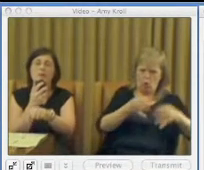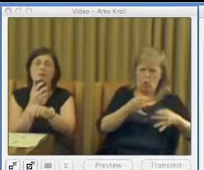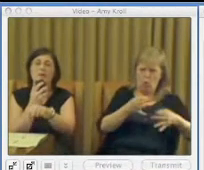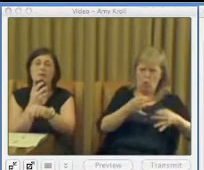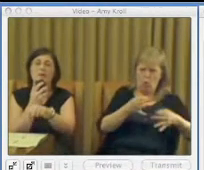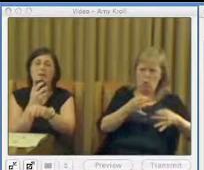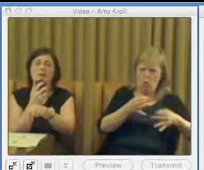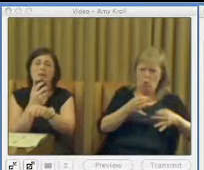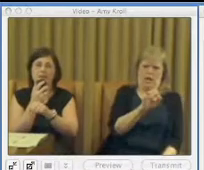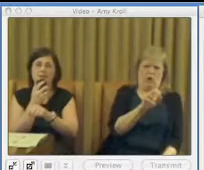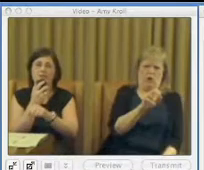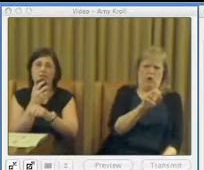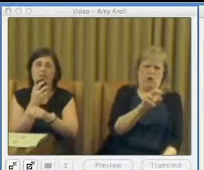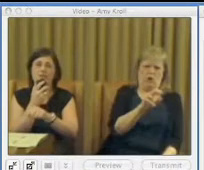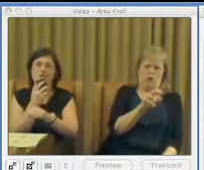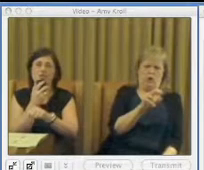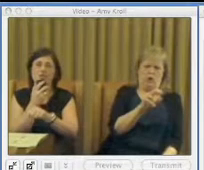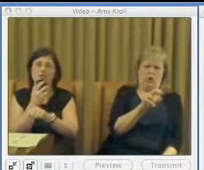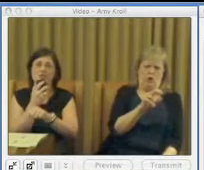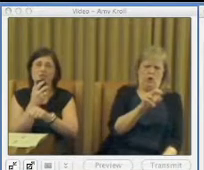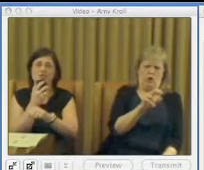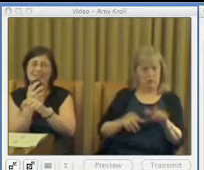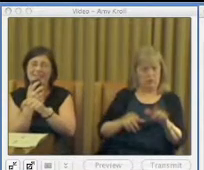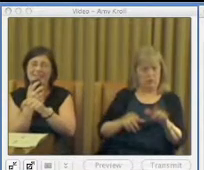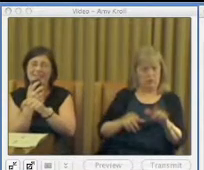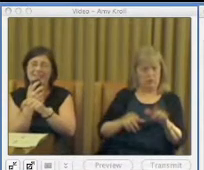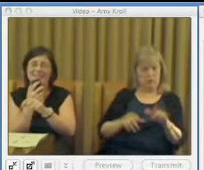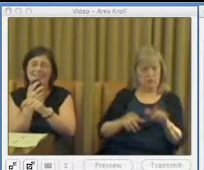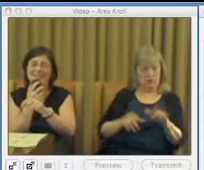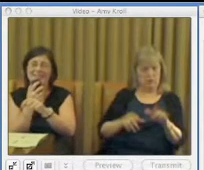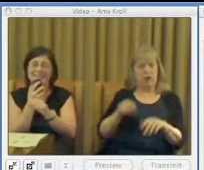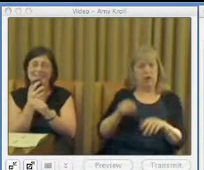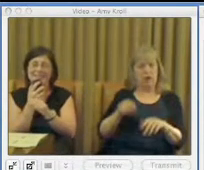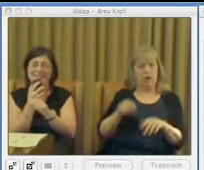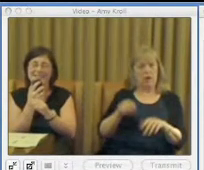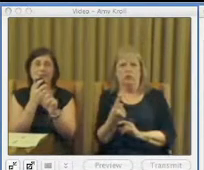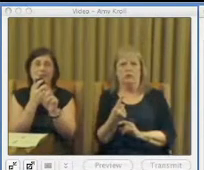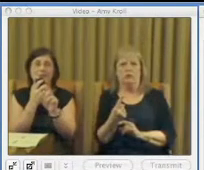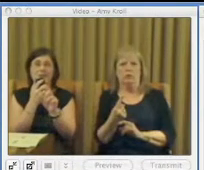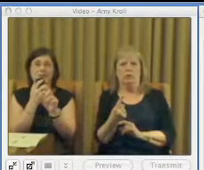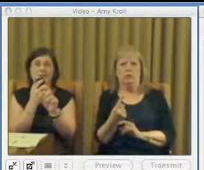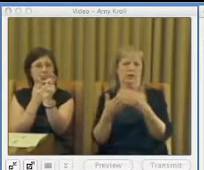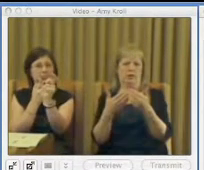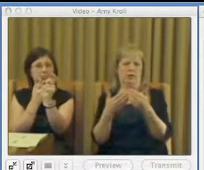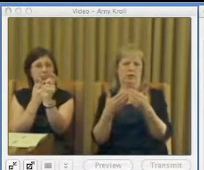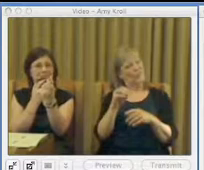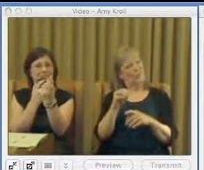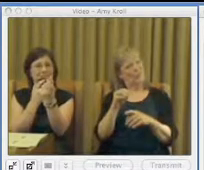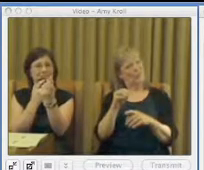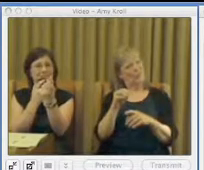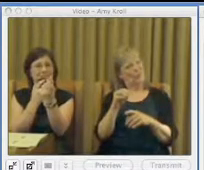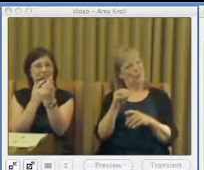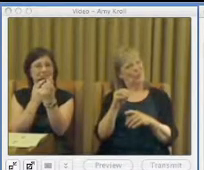interpreter's job is just to interpret, just to translate. So it's that